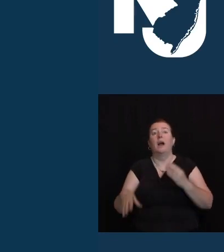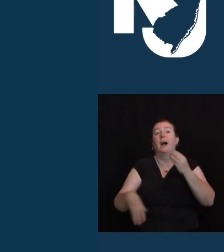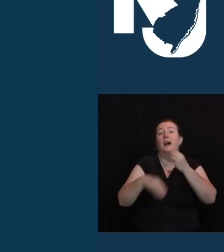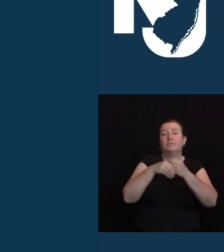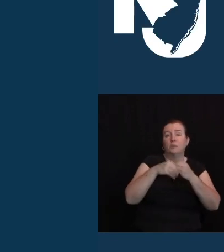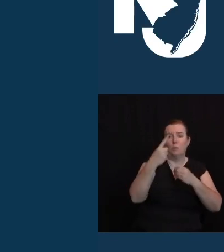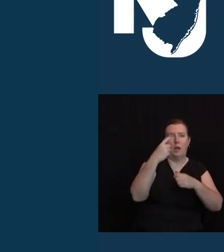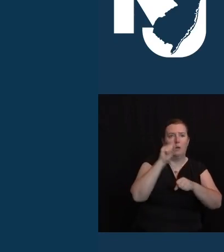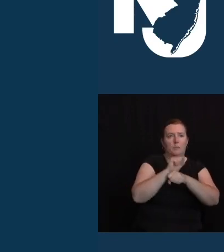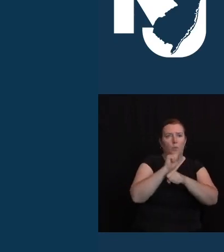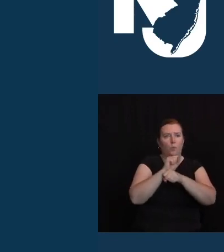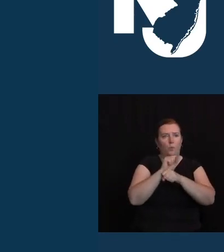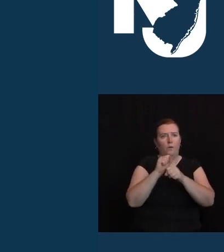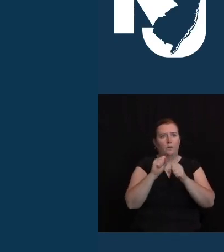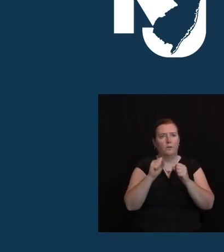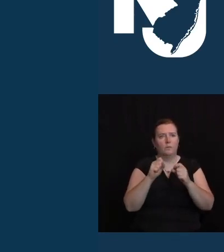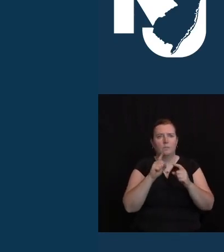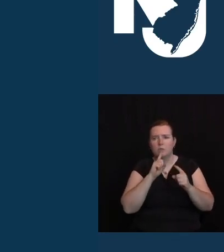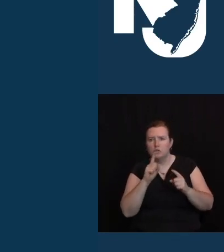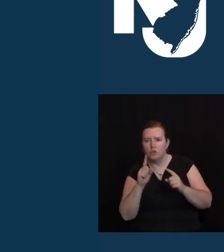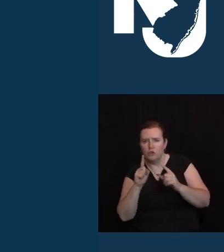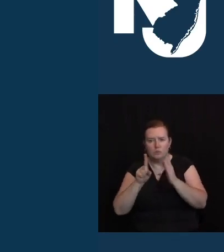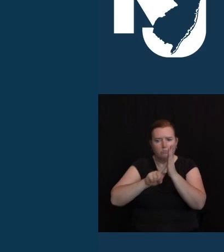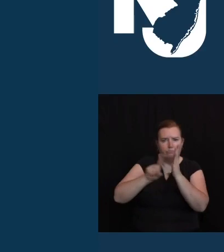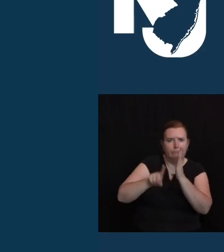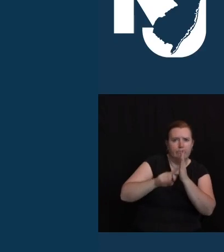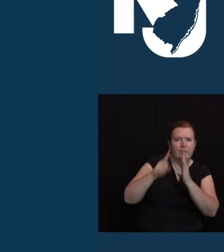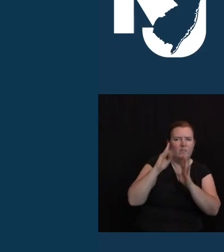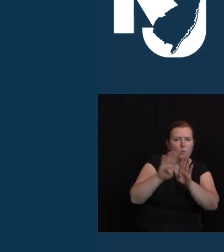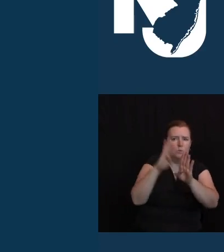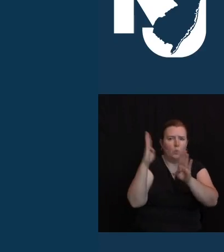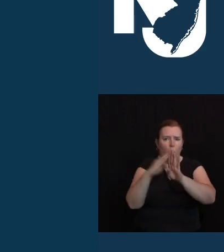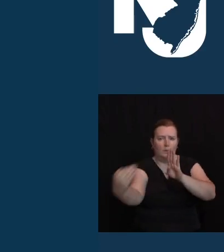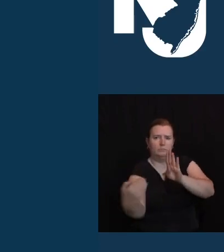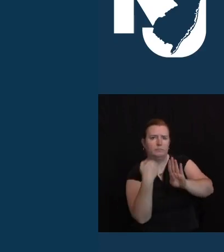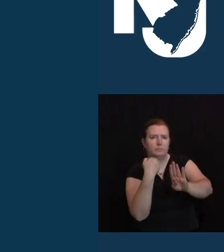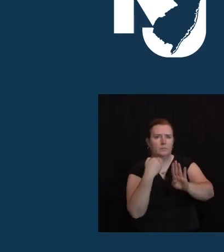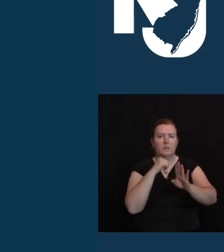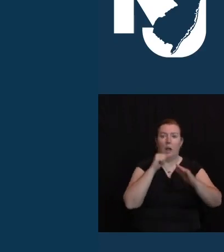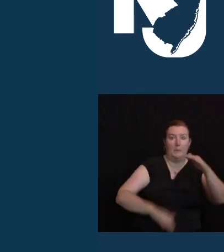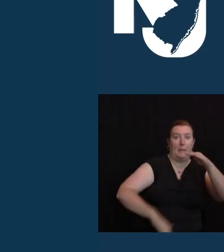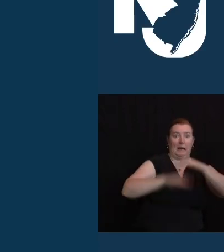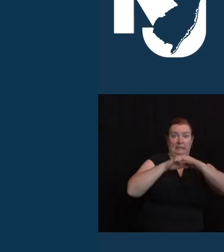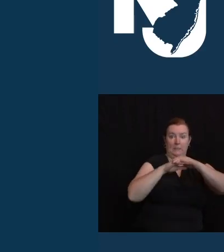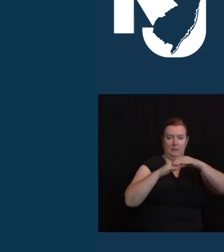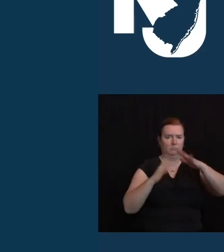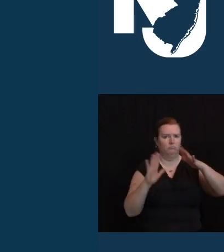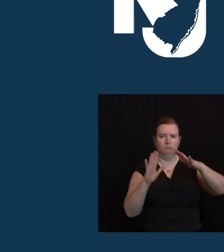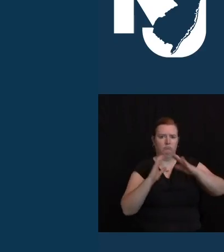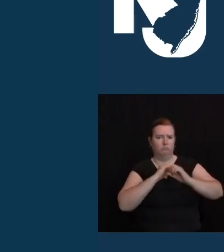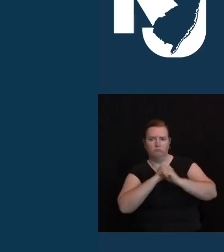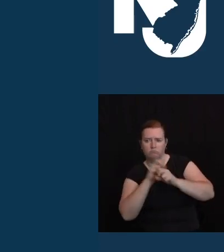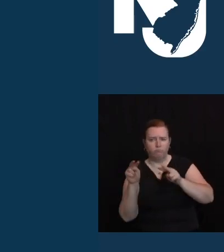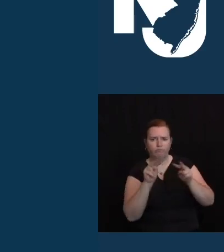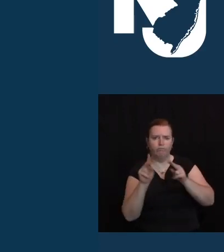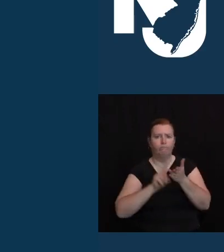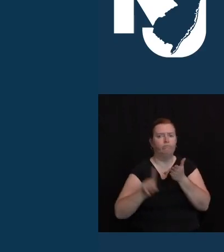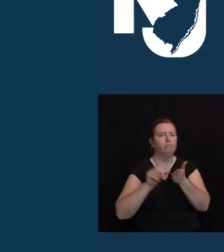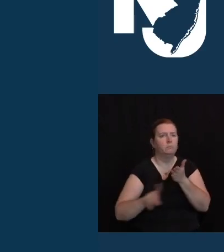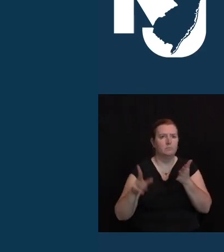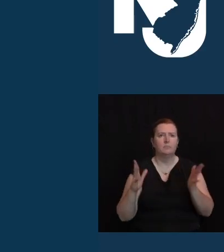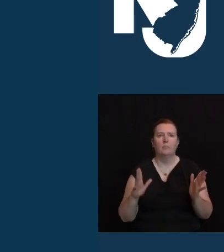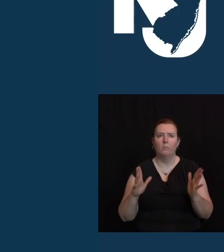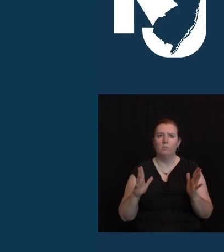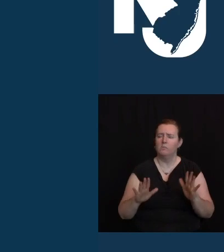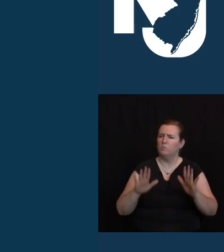the arcade does not exceed its capacity limits. Island Breeze Casino is a great example of a small